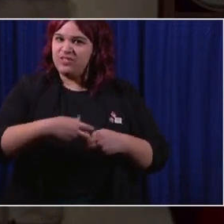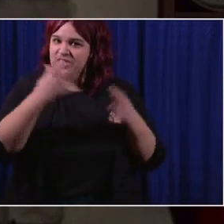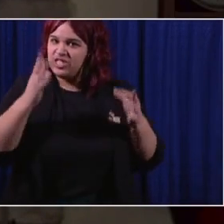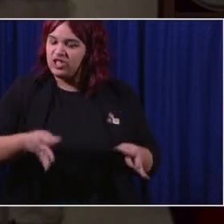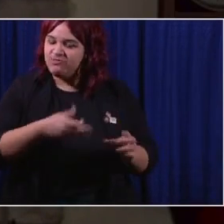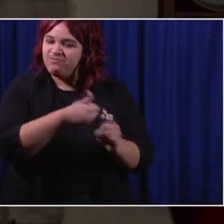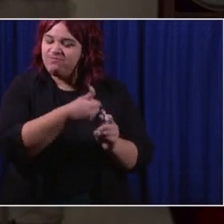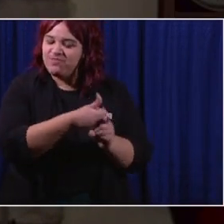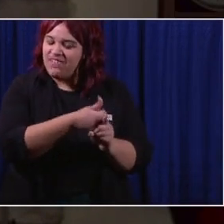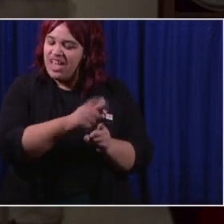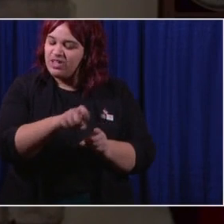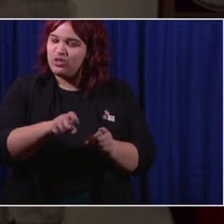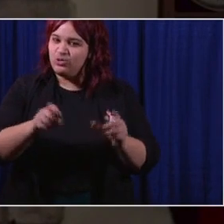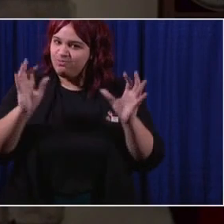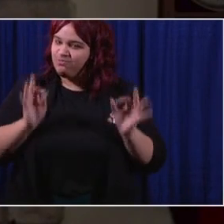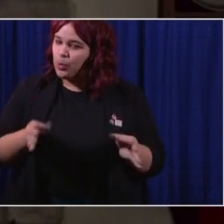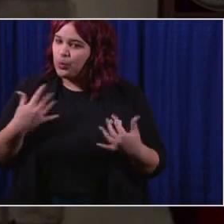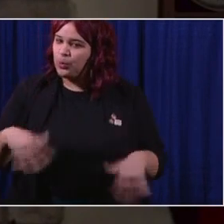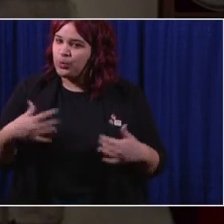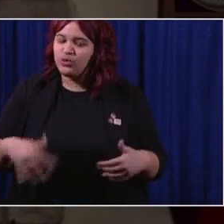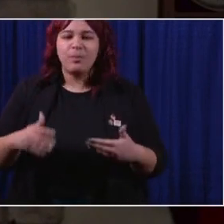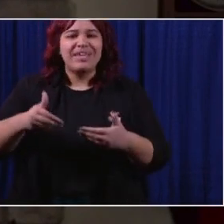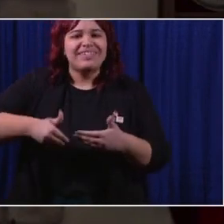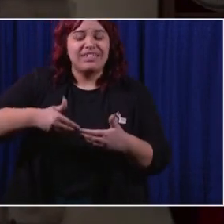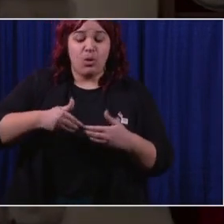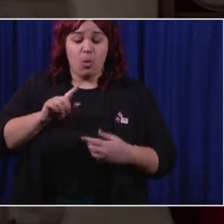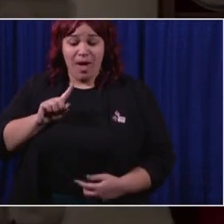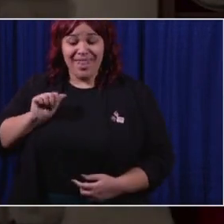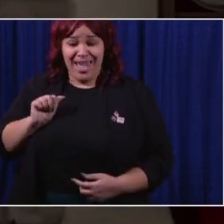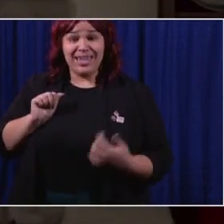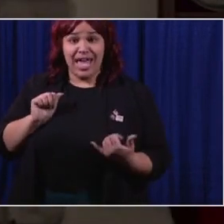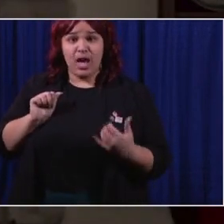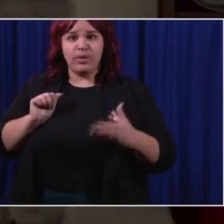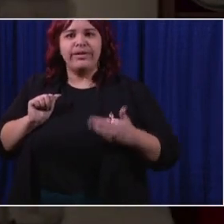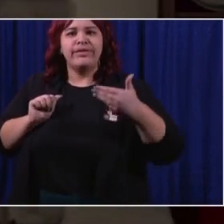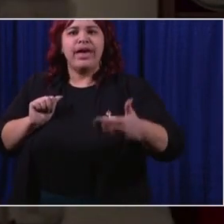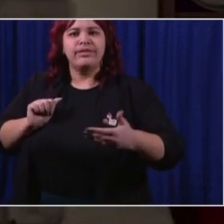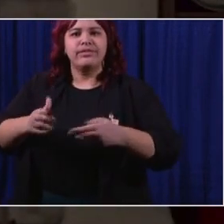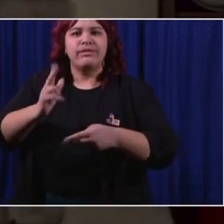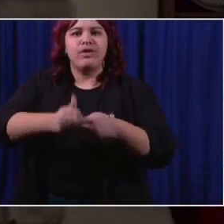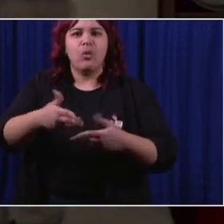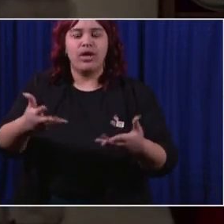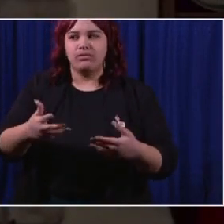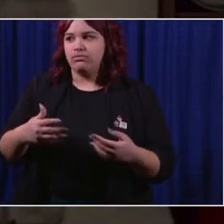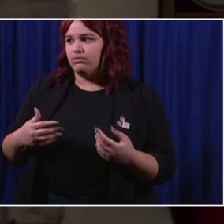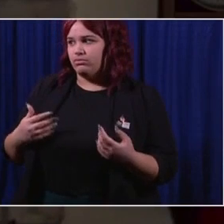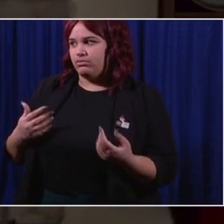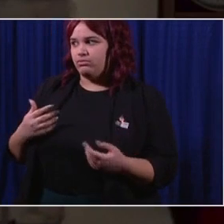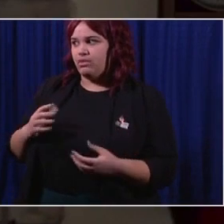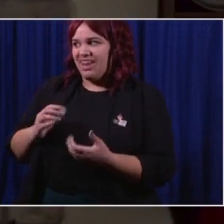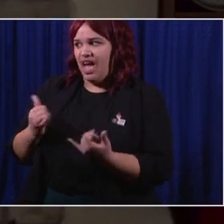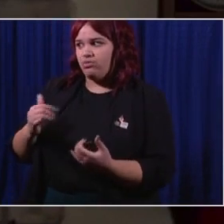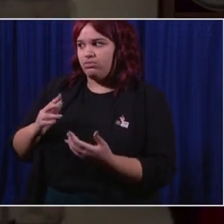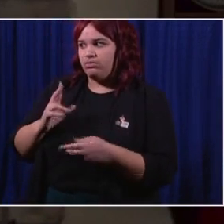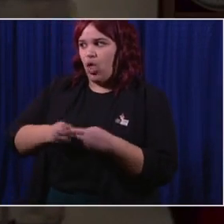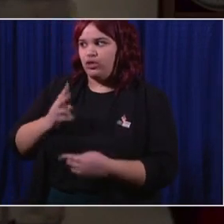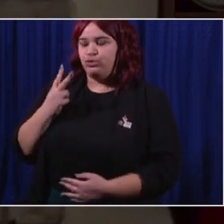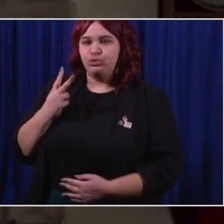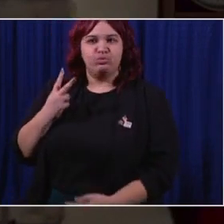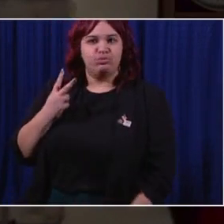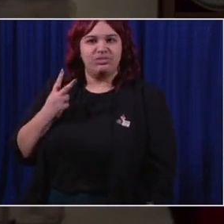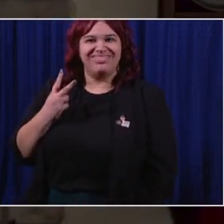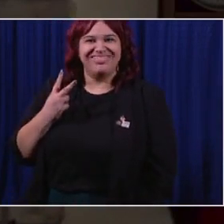round? Do you have a term for that? No, let's call it 2 for today anyway. Okay. Let's label it 2 for our